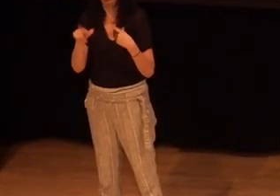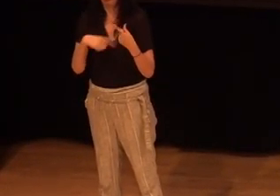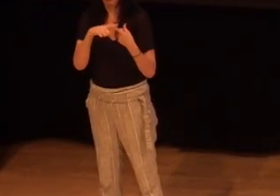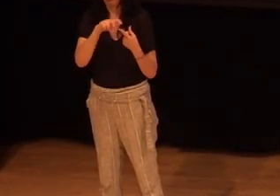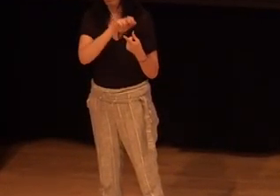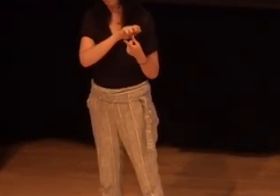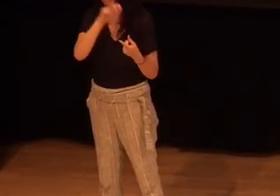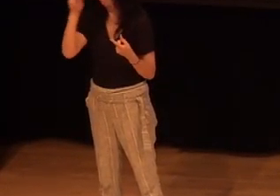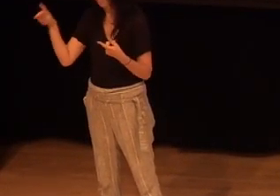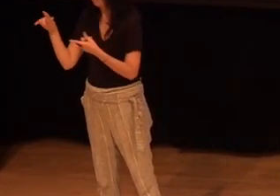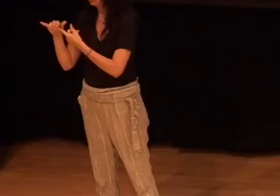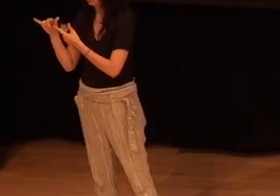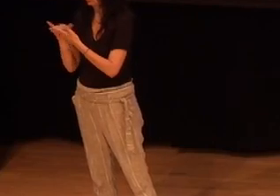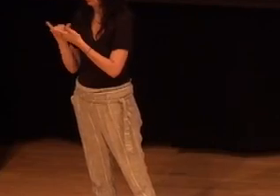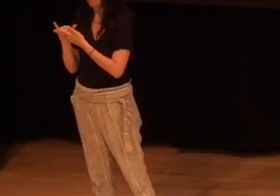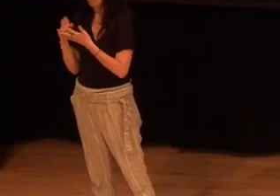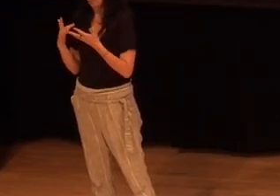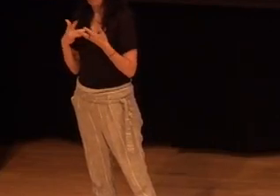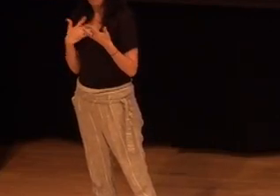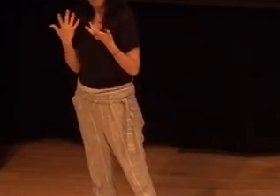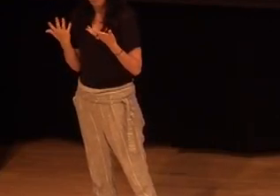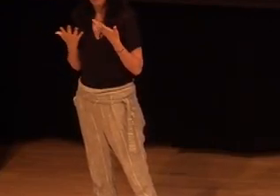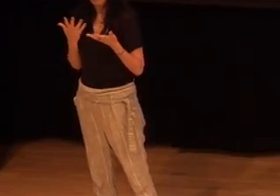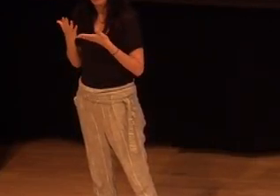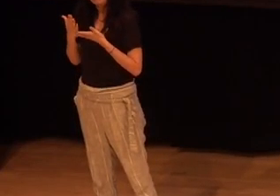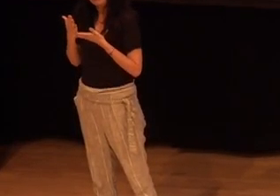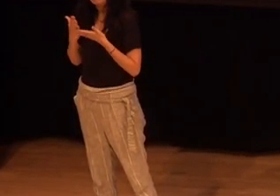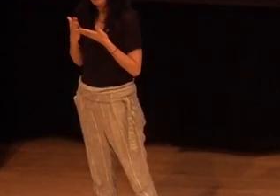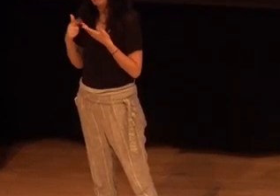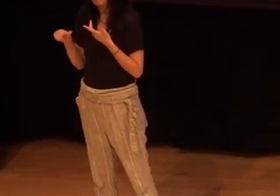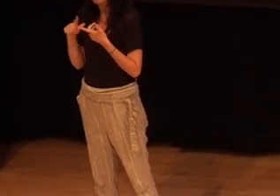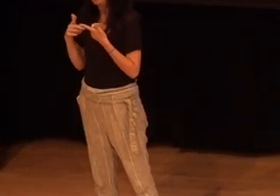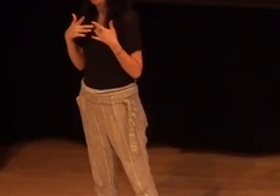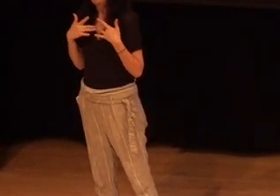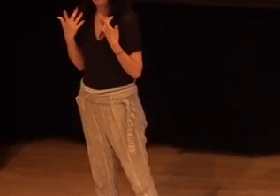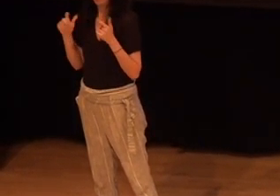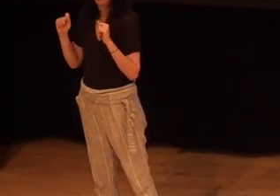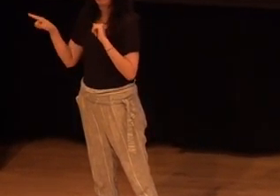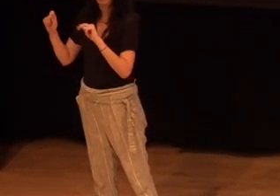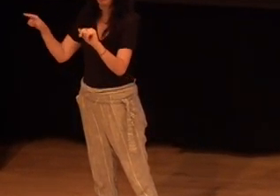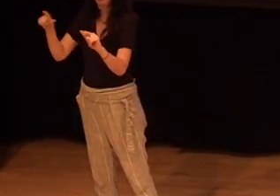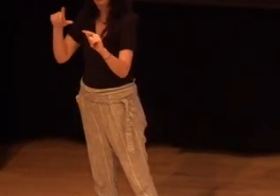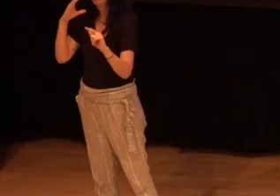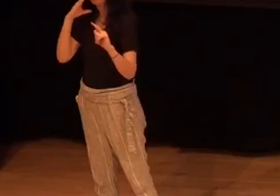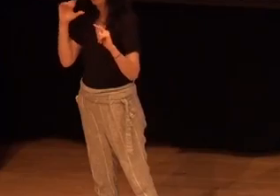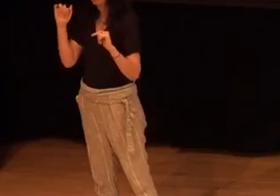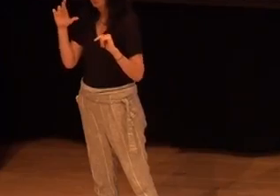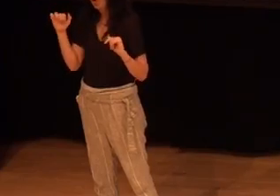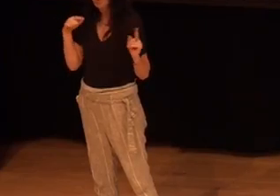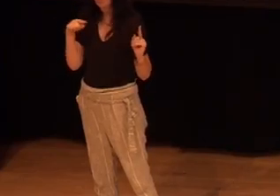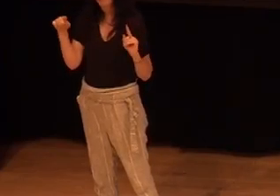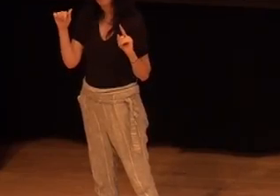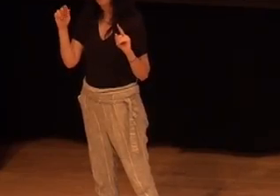felt very bereft of community because there were some of us and we were scattered. And I met with Carr and Anna Faye and